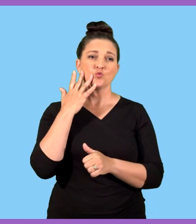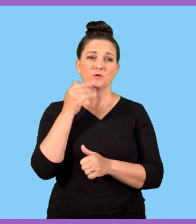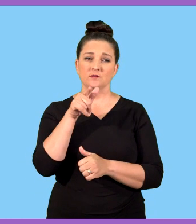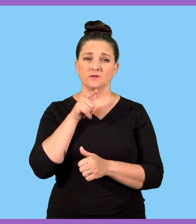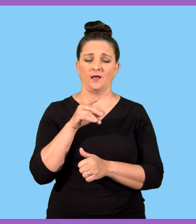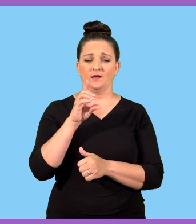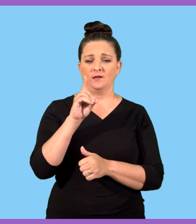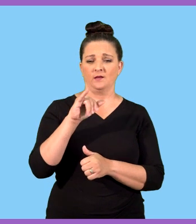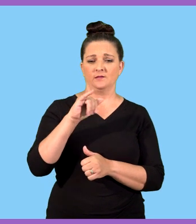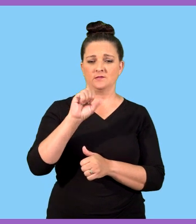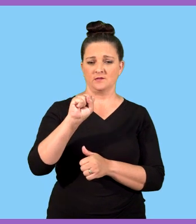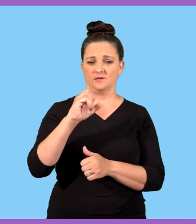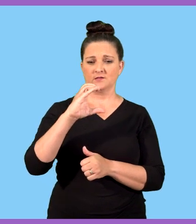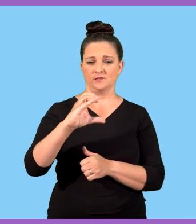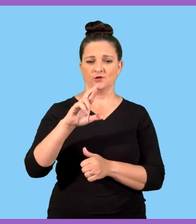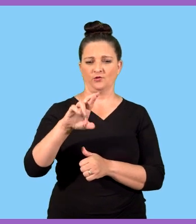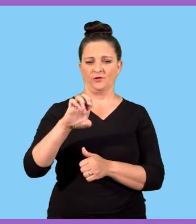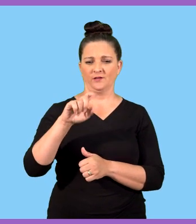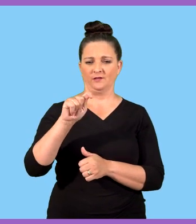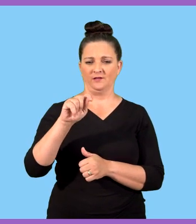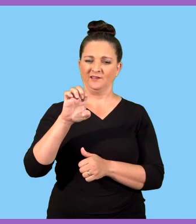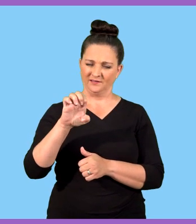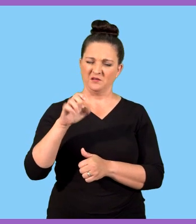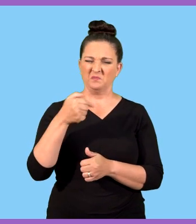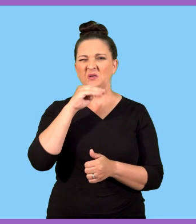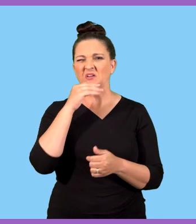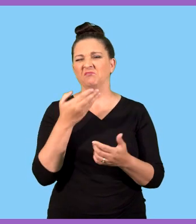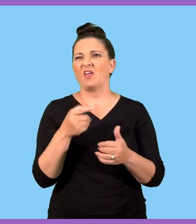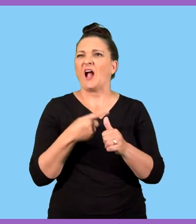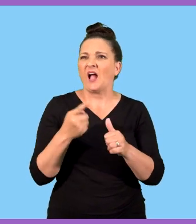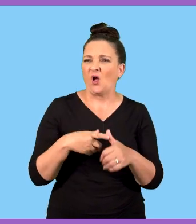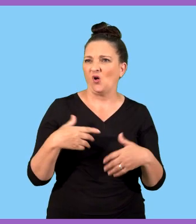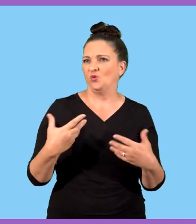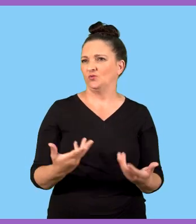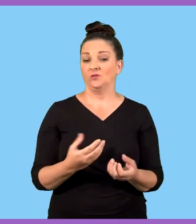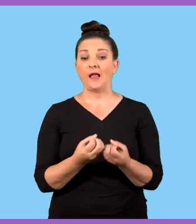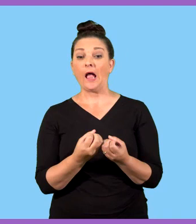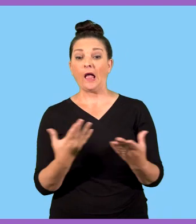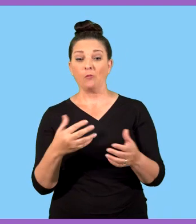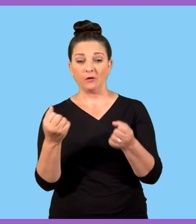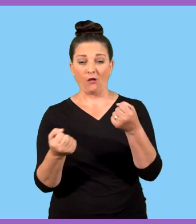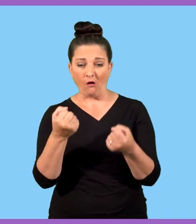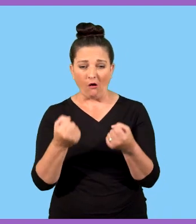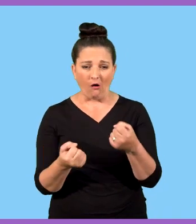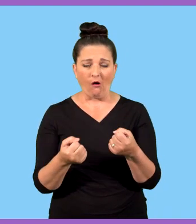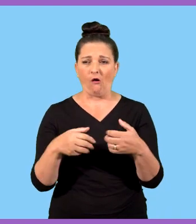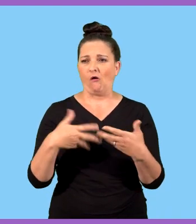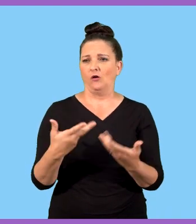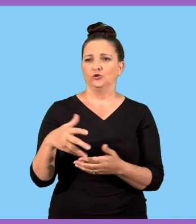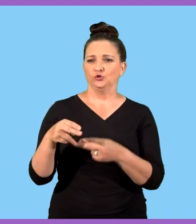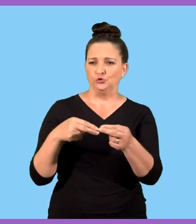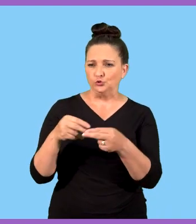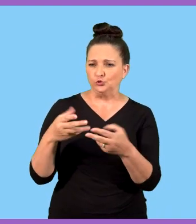Discrete data is data that you can count. For example, the number of cars at a car